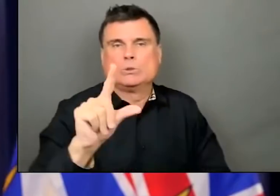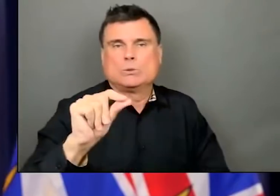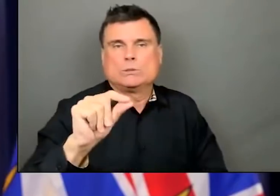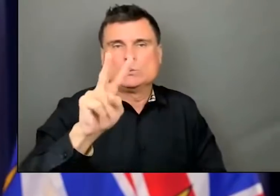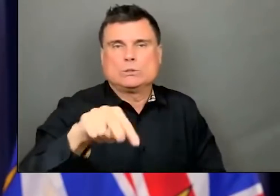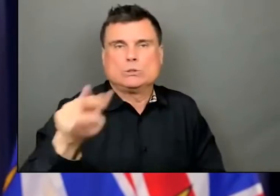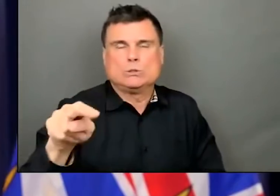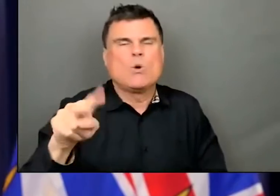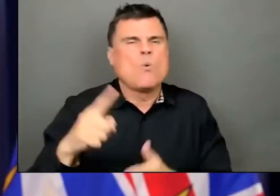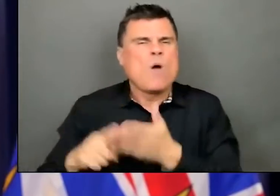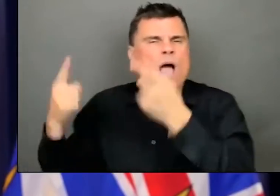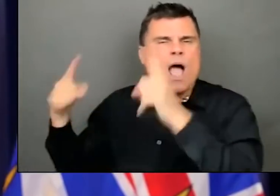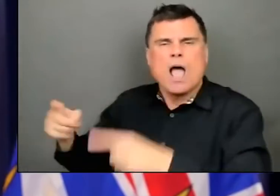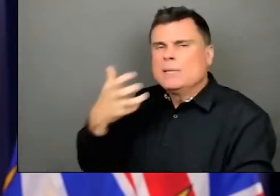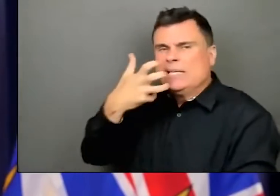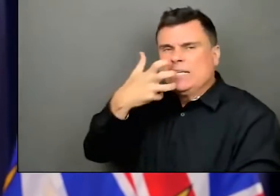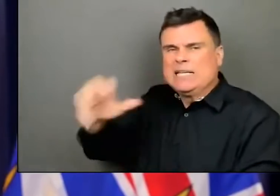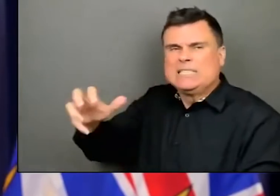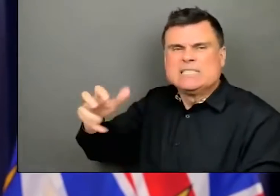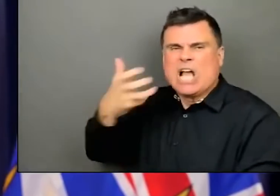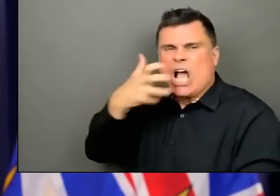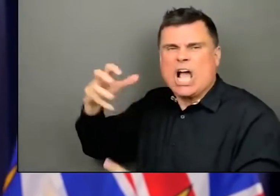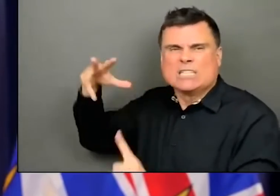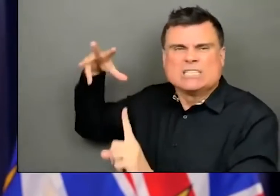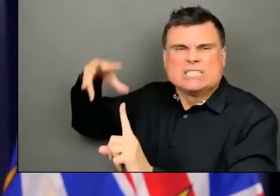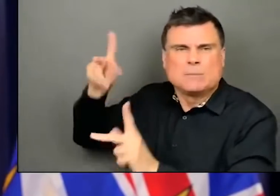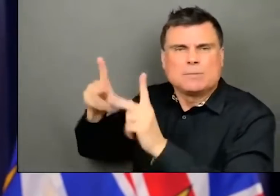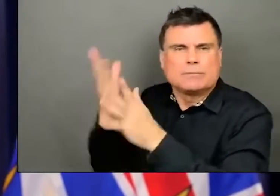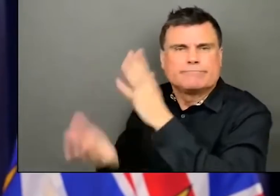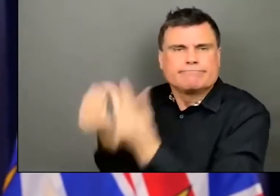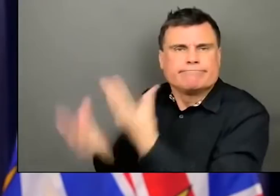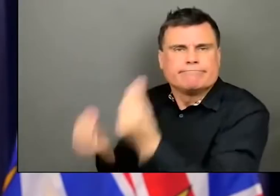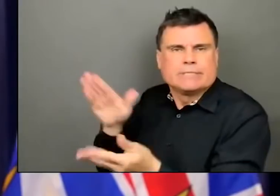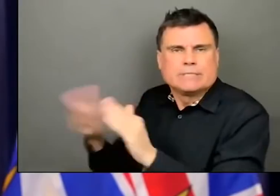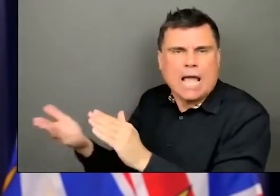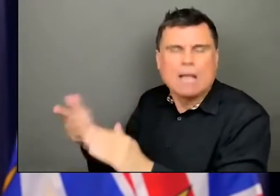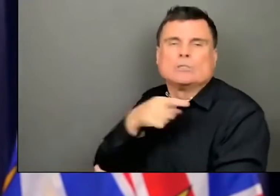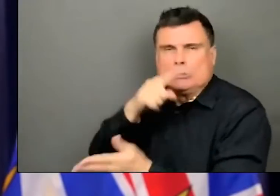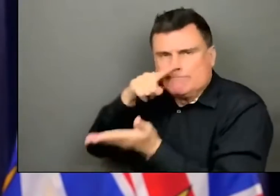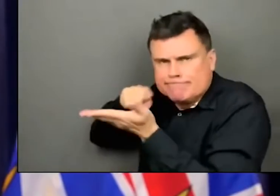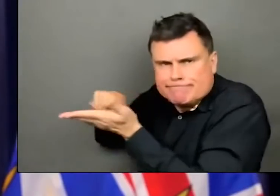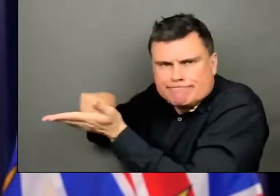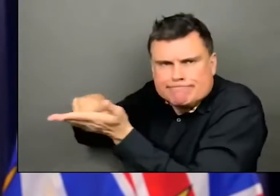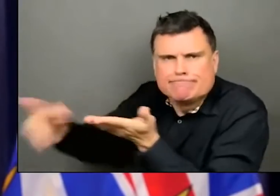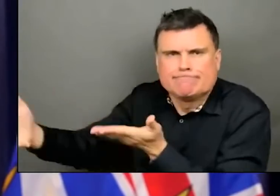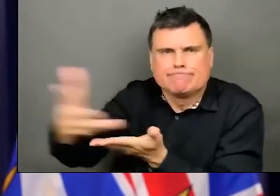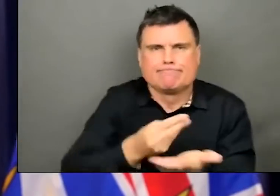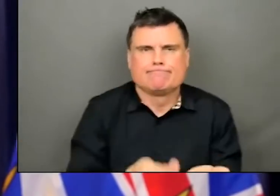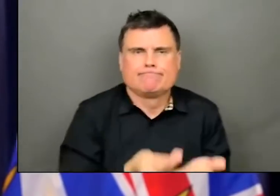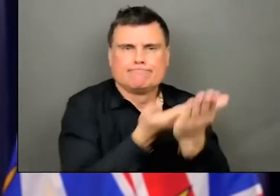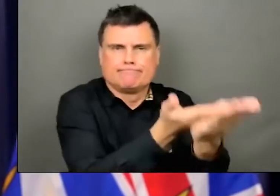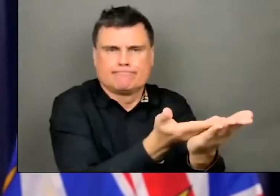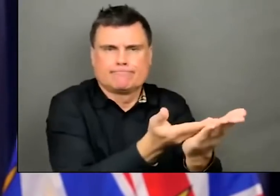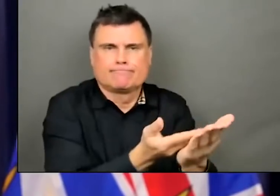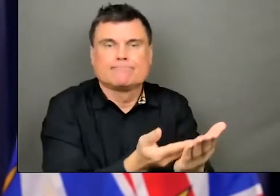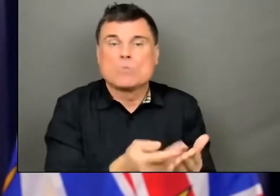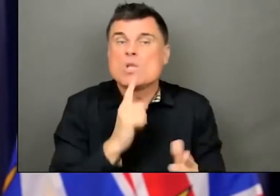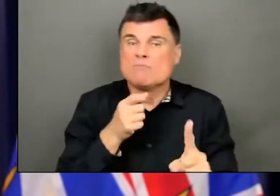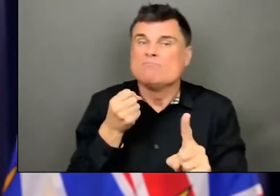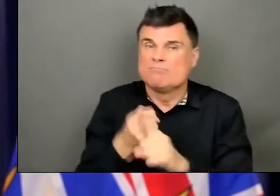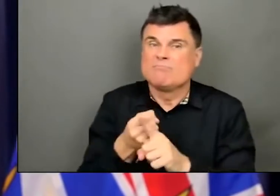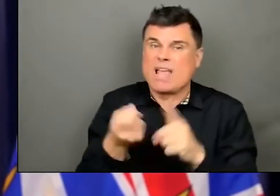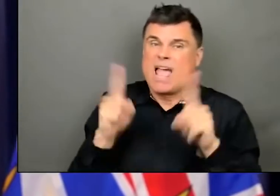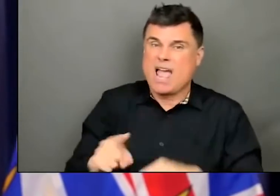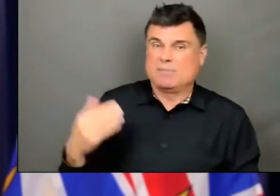reported through the period, principally the period around June the 28th, or June the 28th